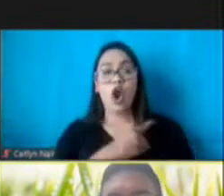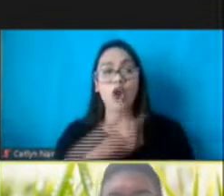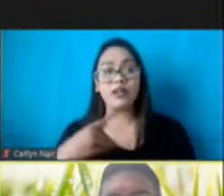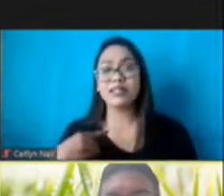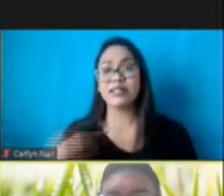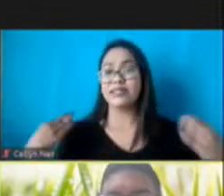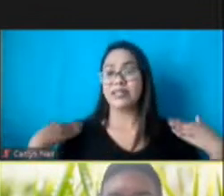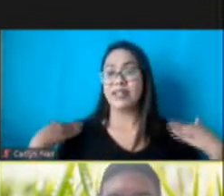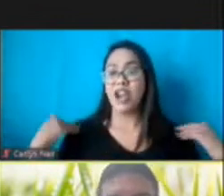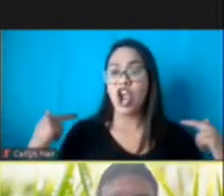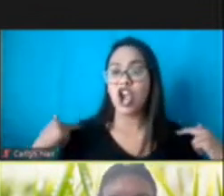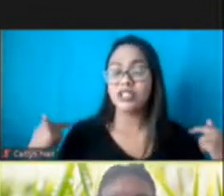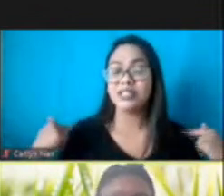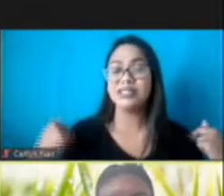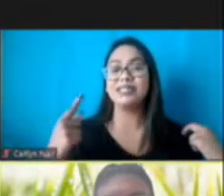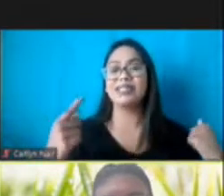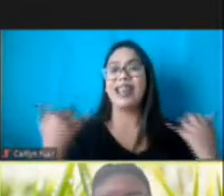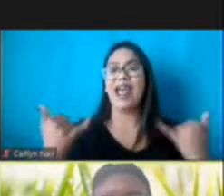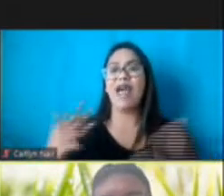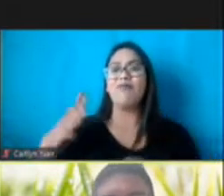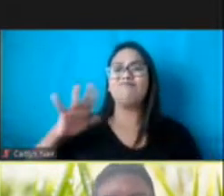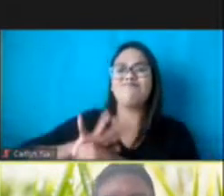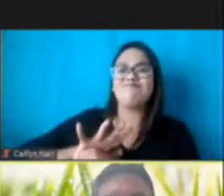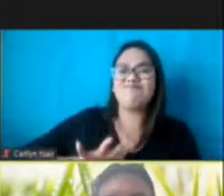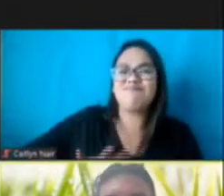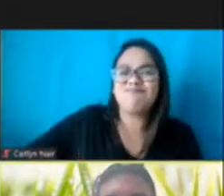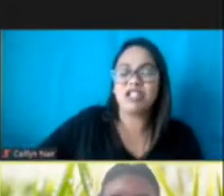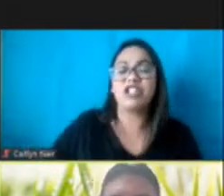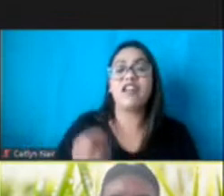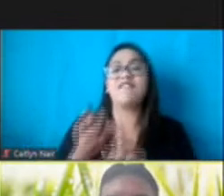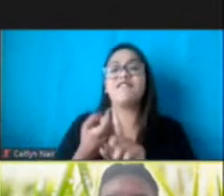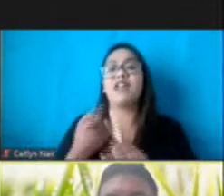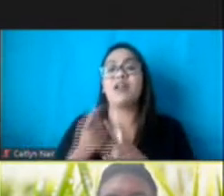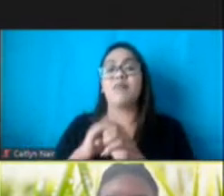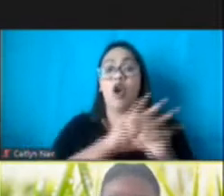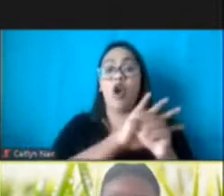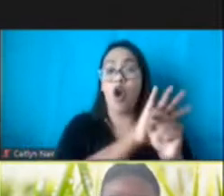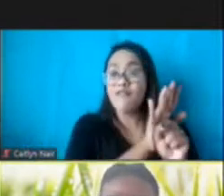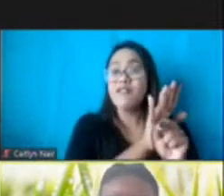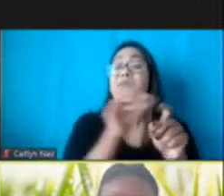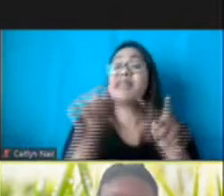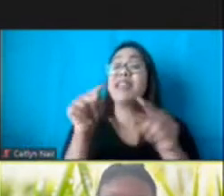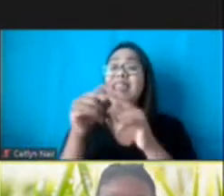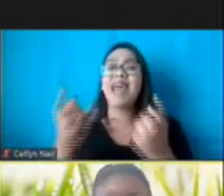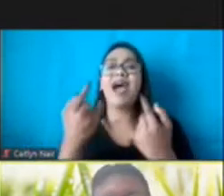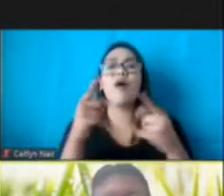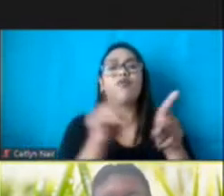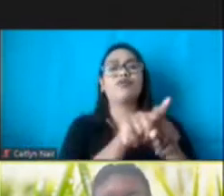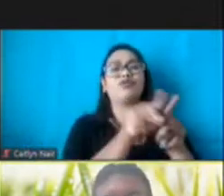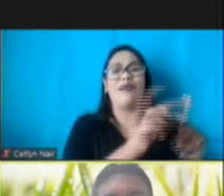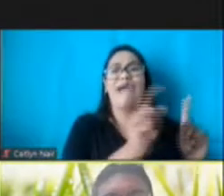being overburdened with the COVID, and now they're facing their annual onslaught.